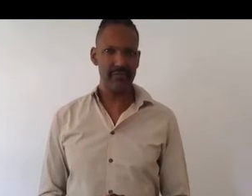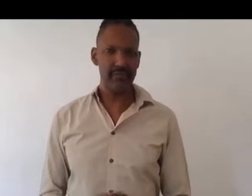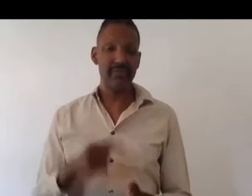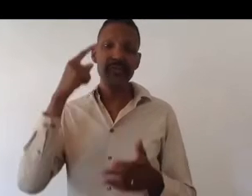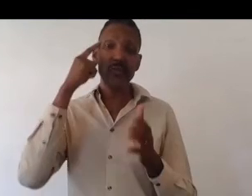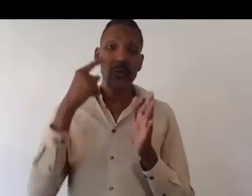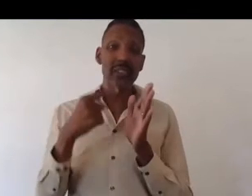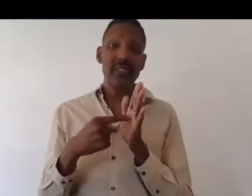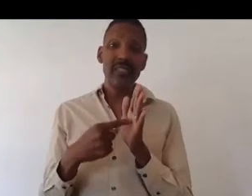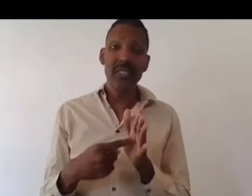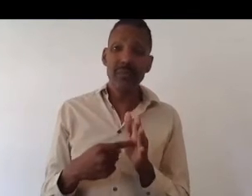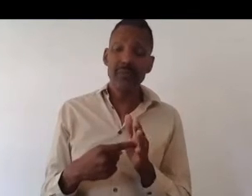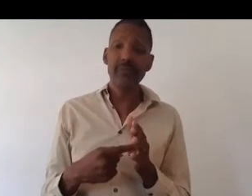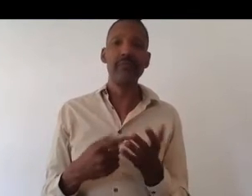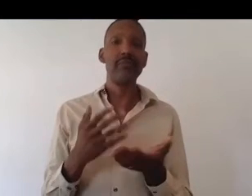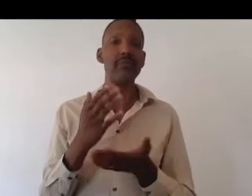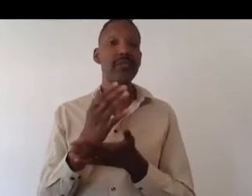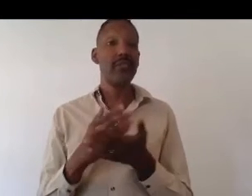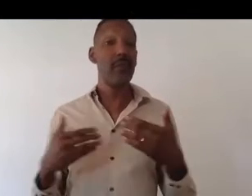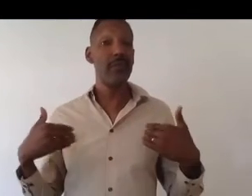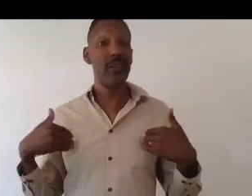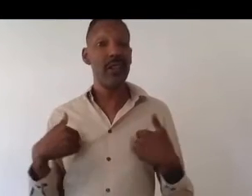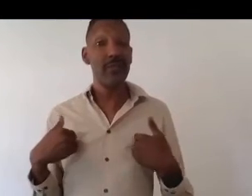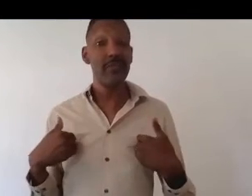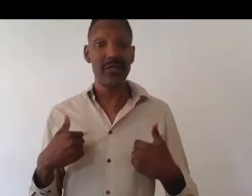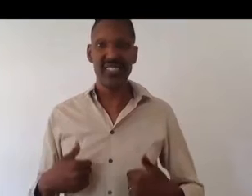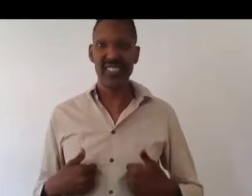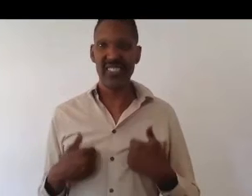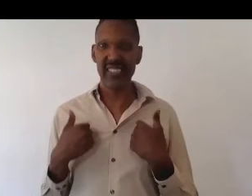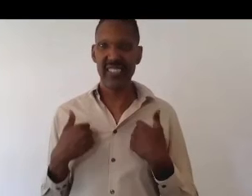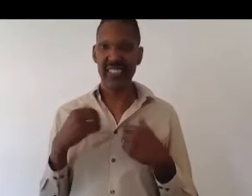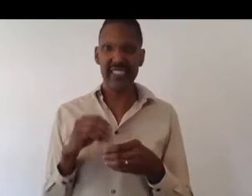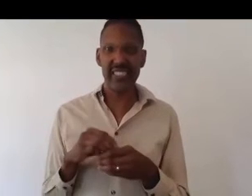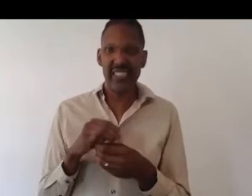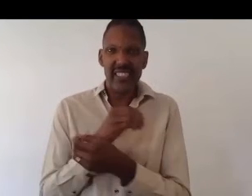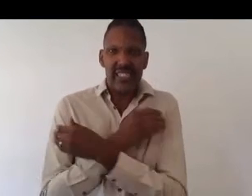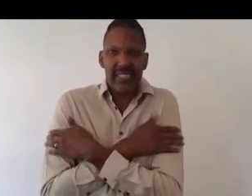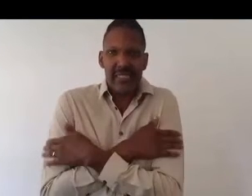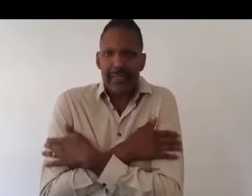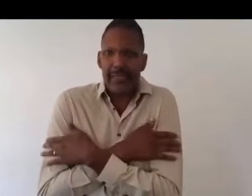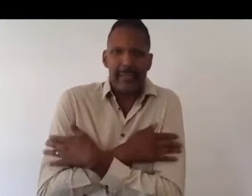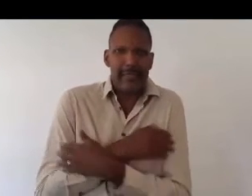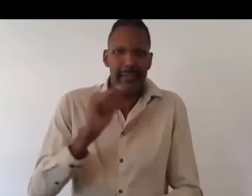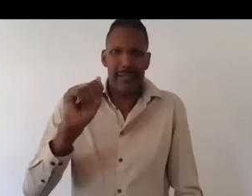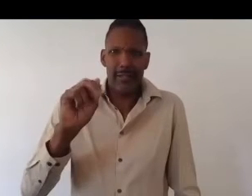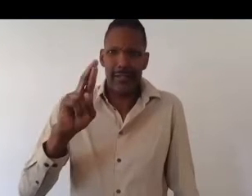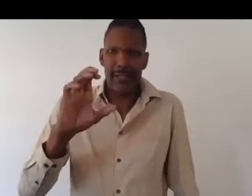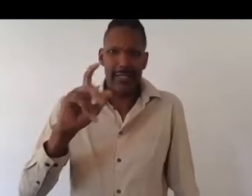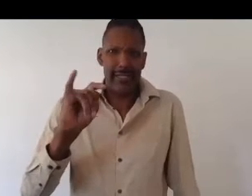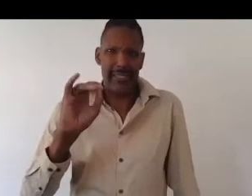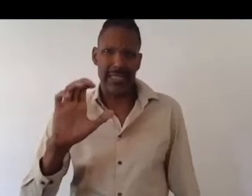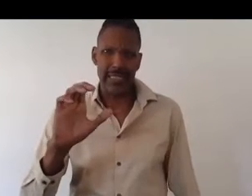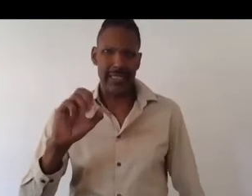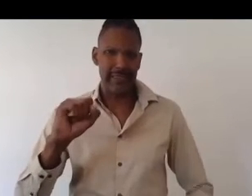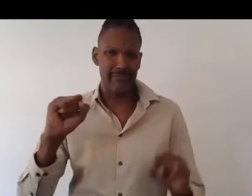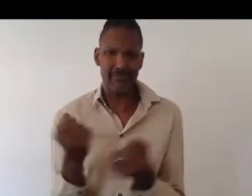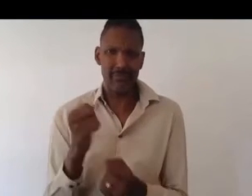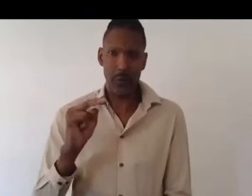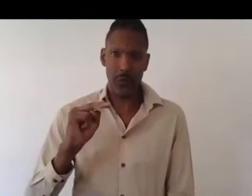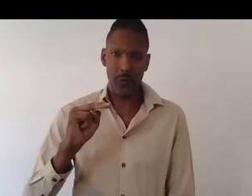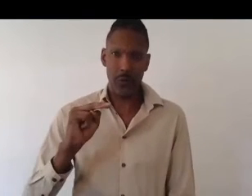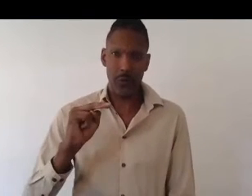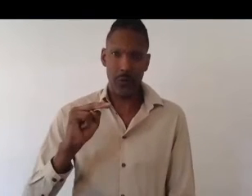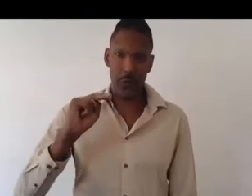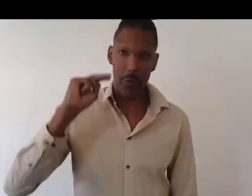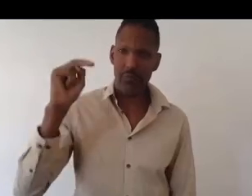winter in the Arctic Ocean. How do they keep warm? There's really, really wonderful, fun experiences that our team and others